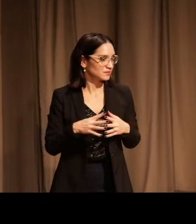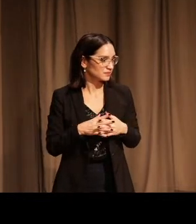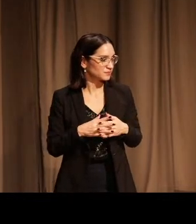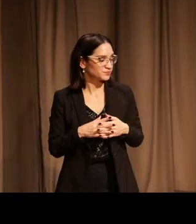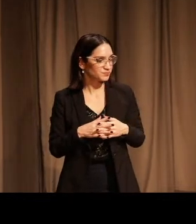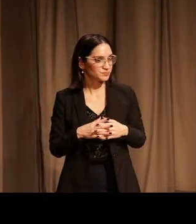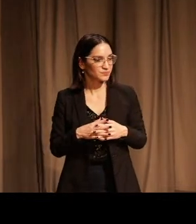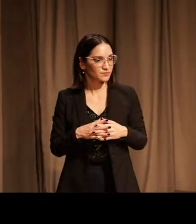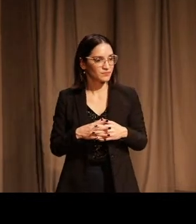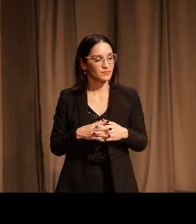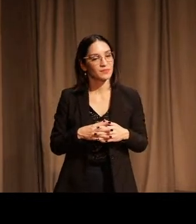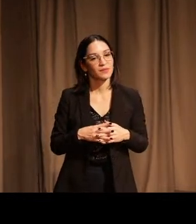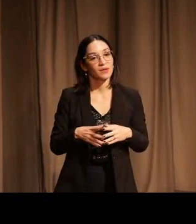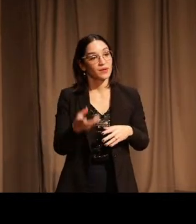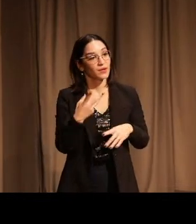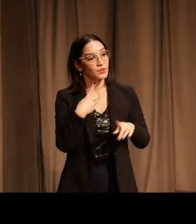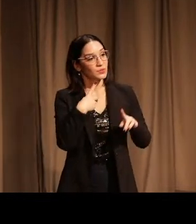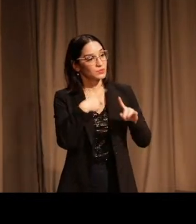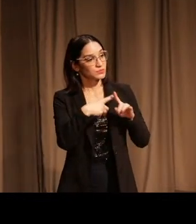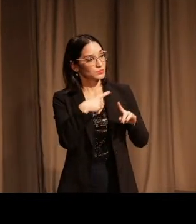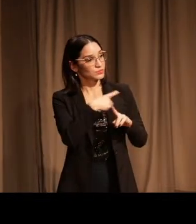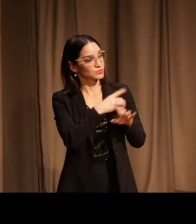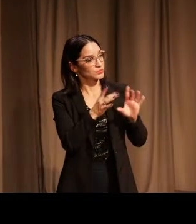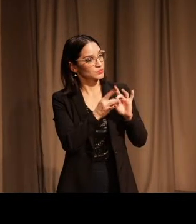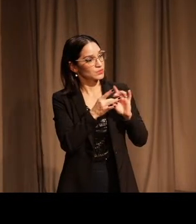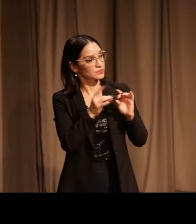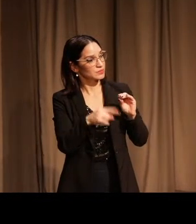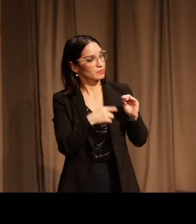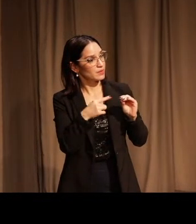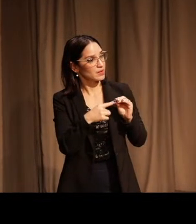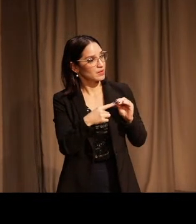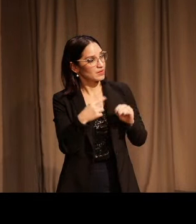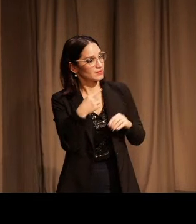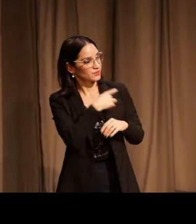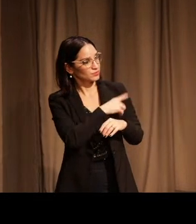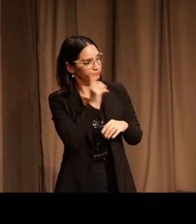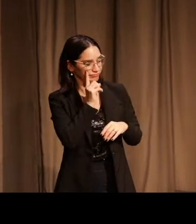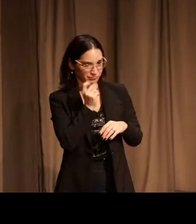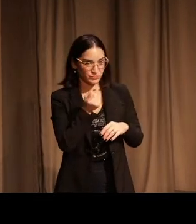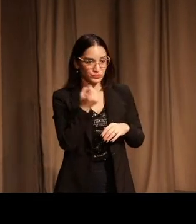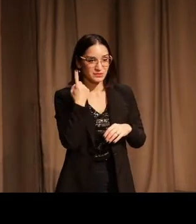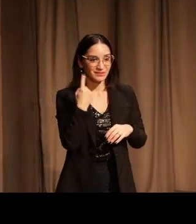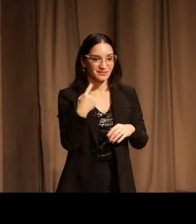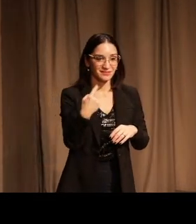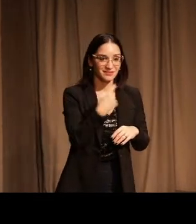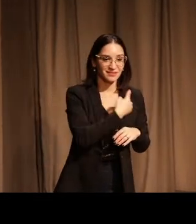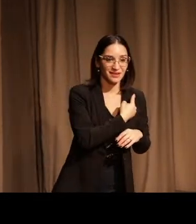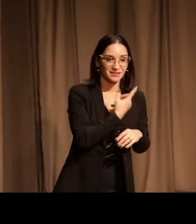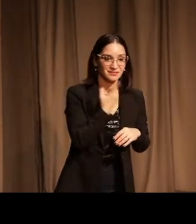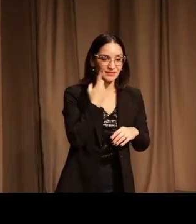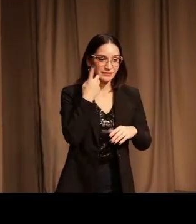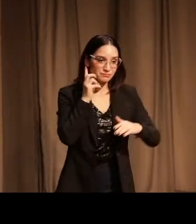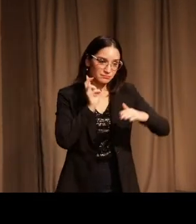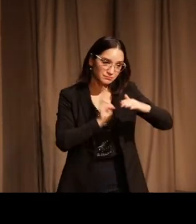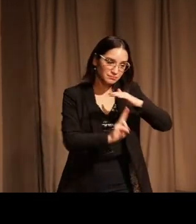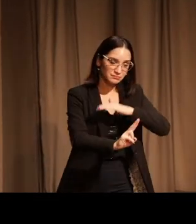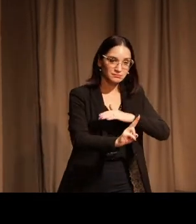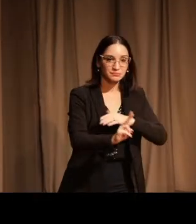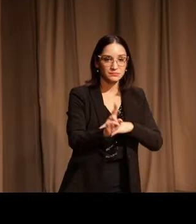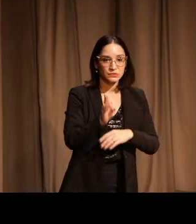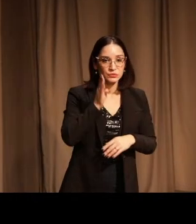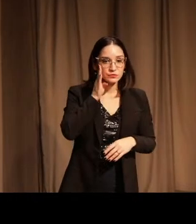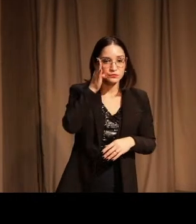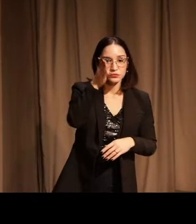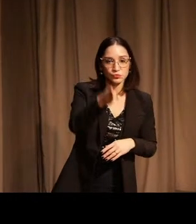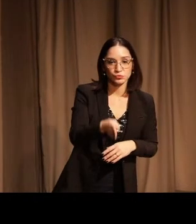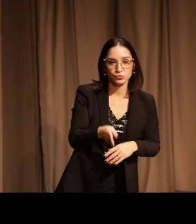yeah, and you talk a lot about how you understand that this is almost like looking into the future, right? Because